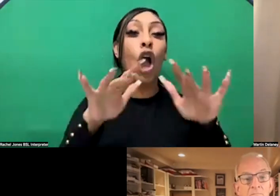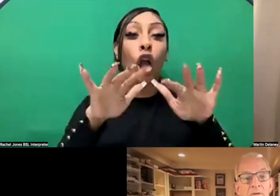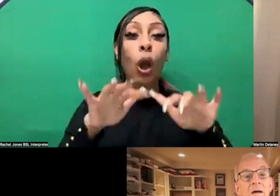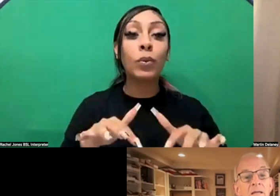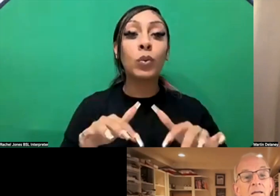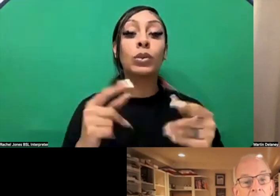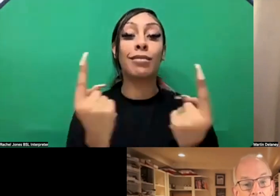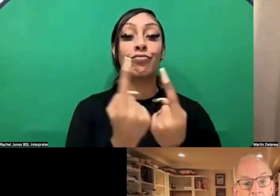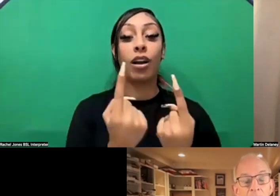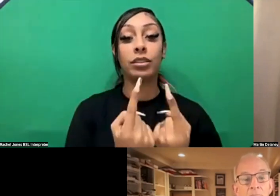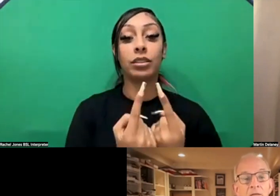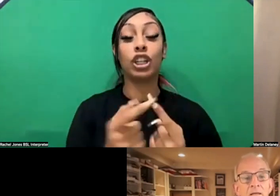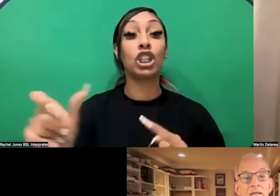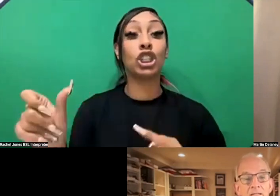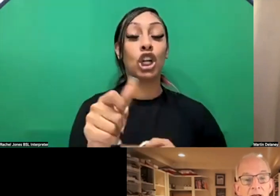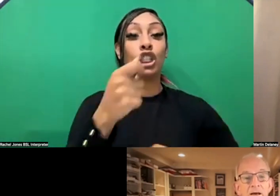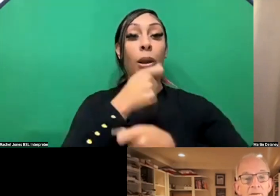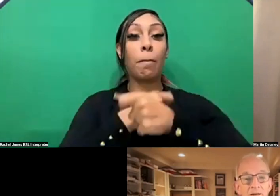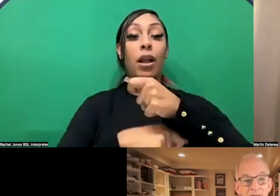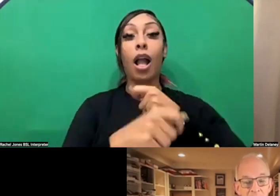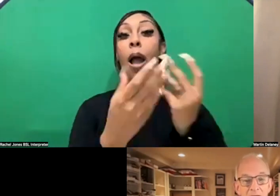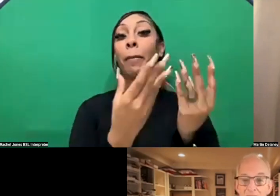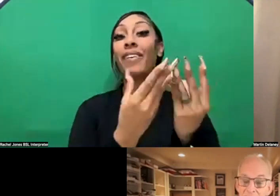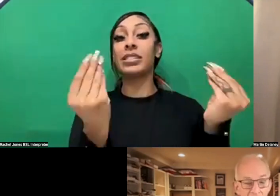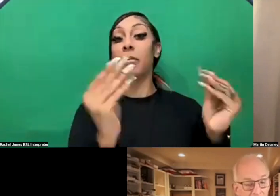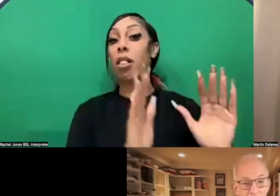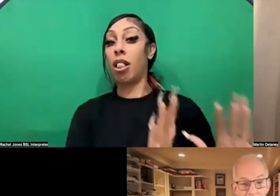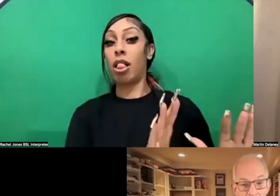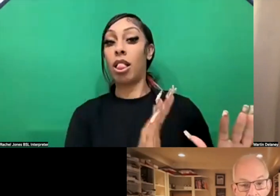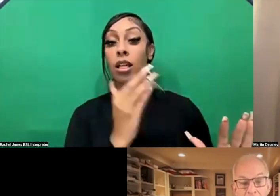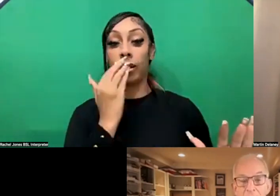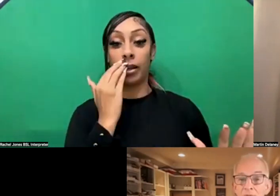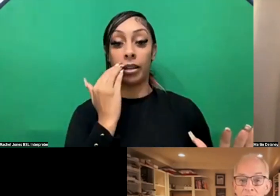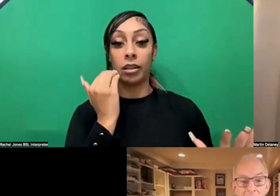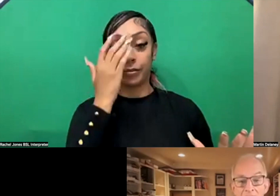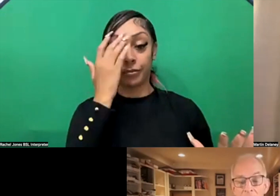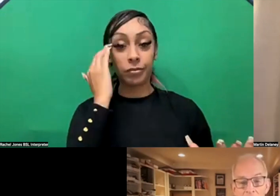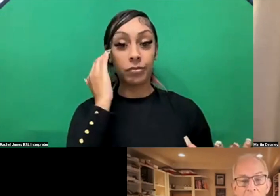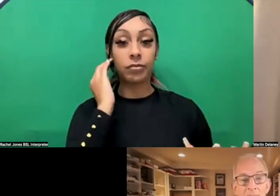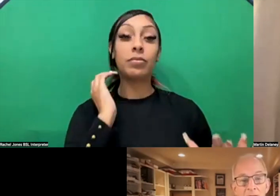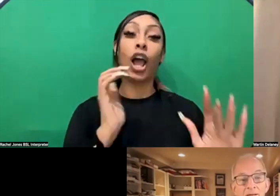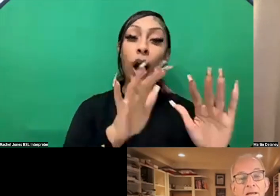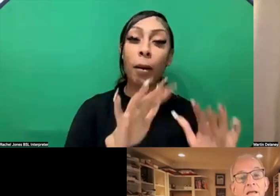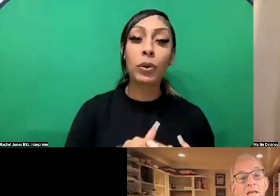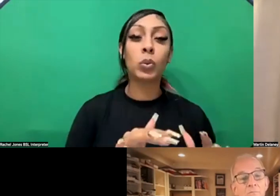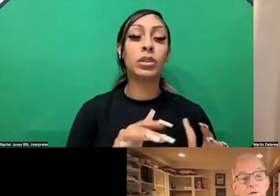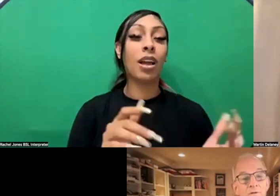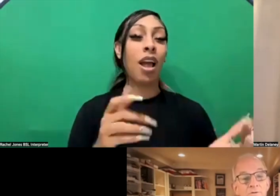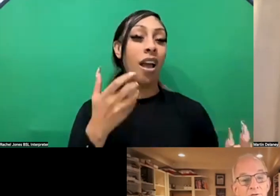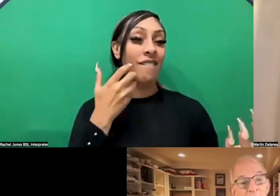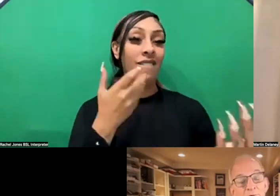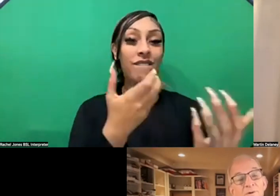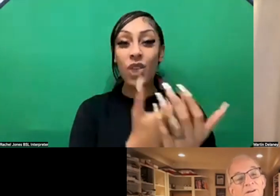should become invisible. It's not about the product itself, whether it's a computer or an iPhone or an iPad. It's what